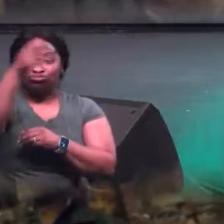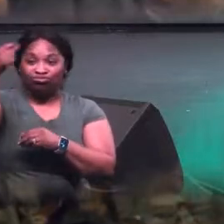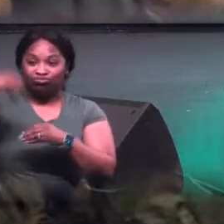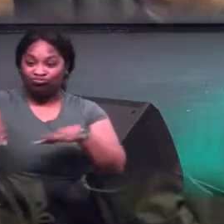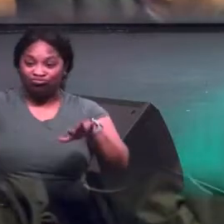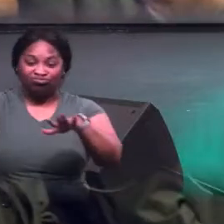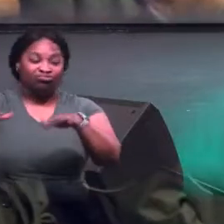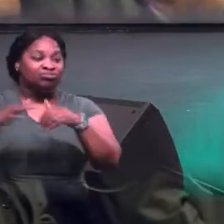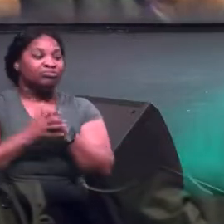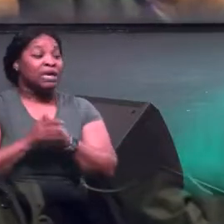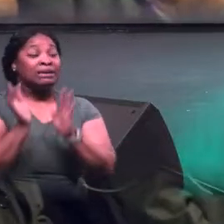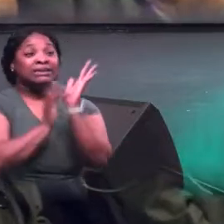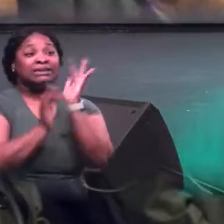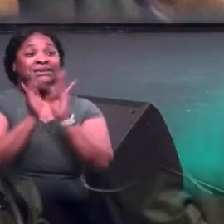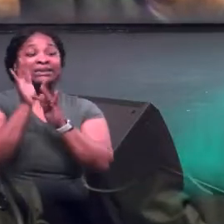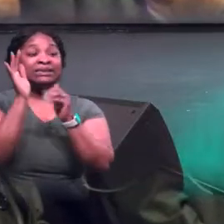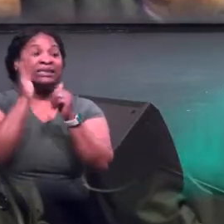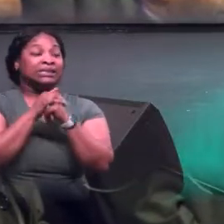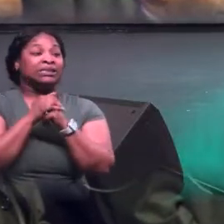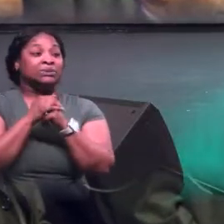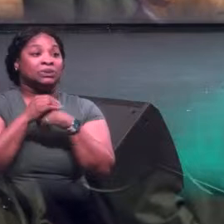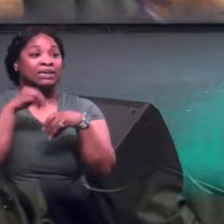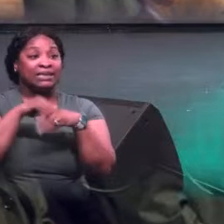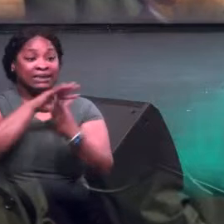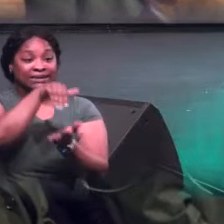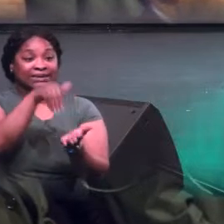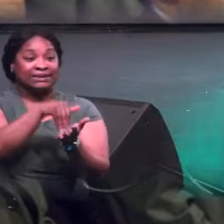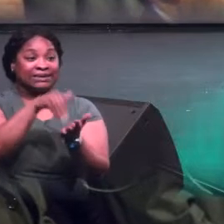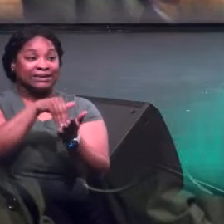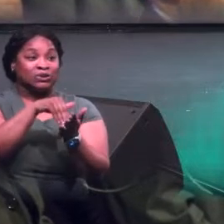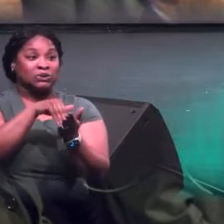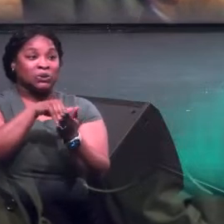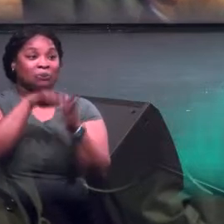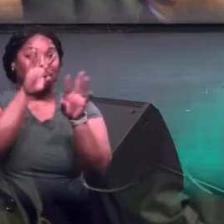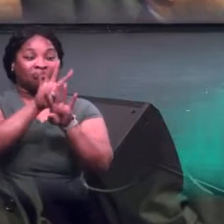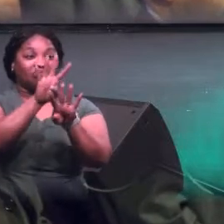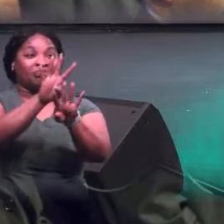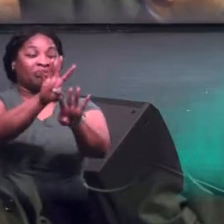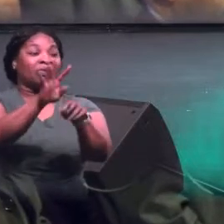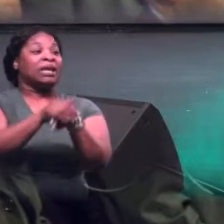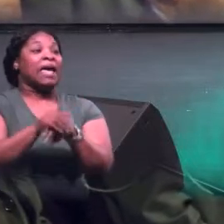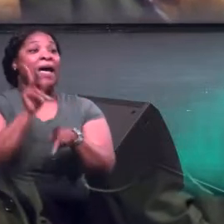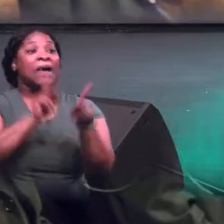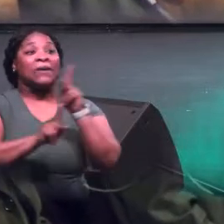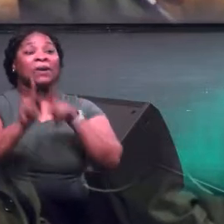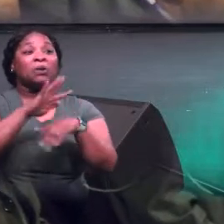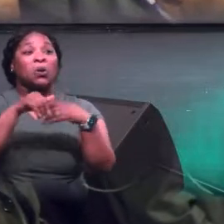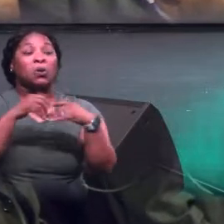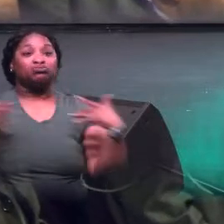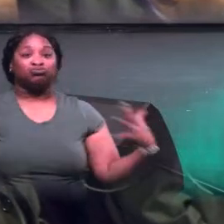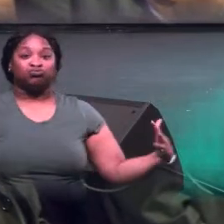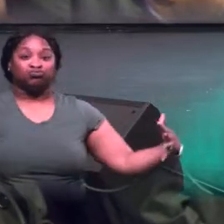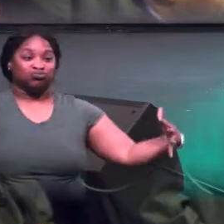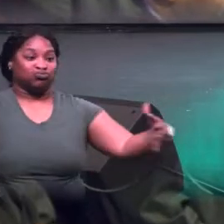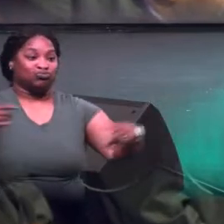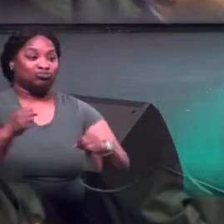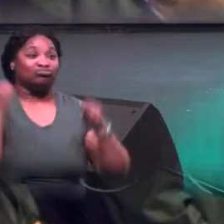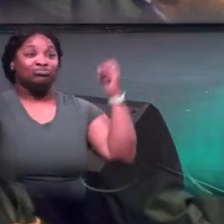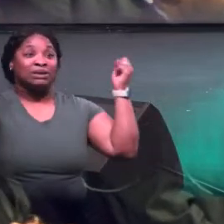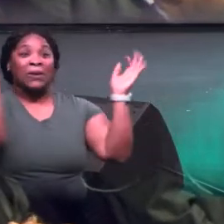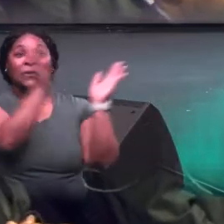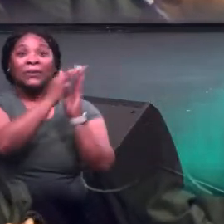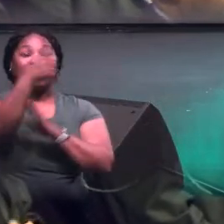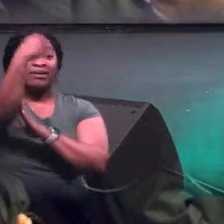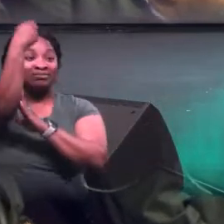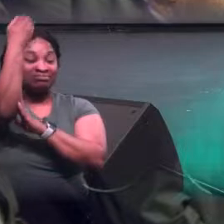that they had cut in the fields. Jesus was in the center of the procession, and the people all around him were shouting,